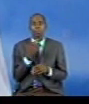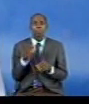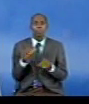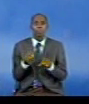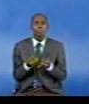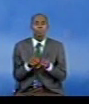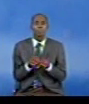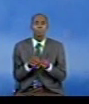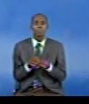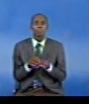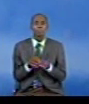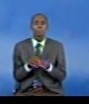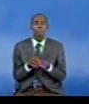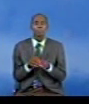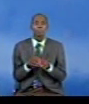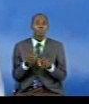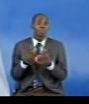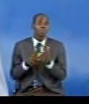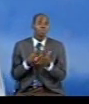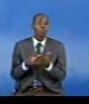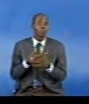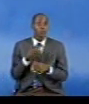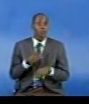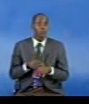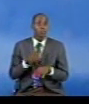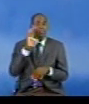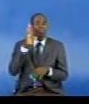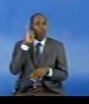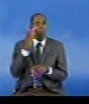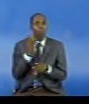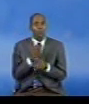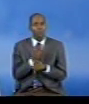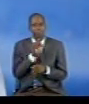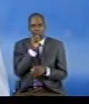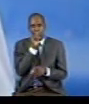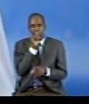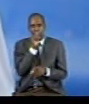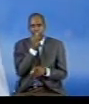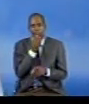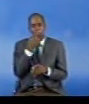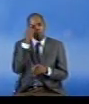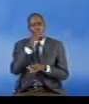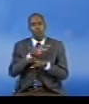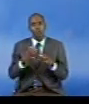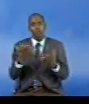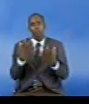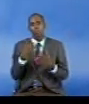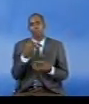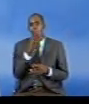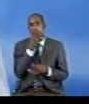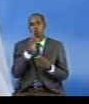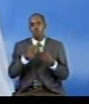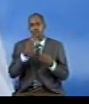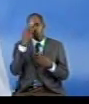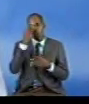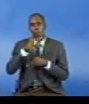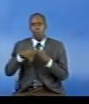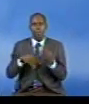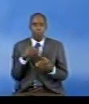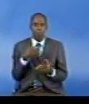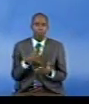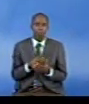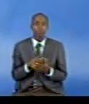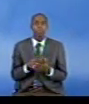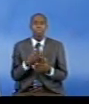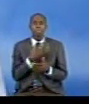problem. Sometimes I will just endure to wear it because I don't want my mom to know about it. I've been believing that when this program